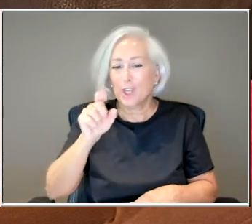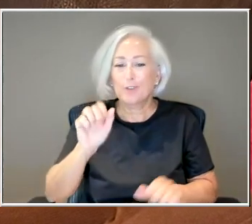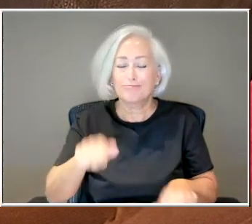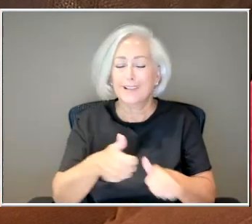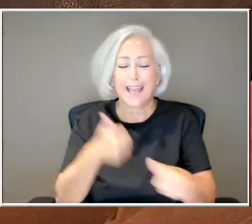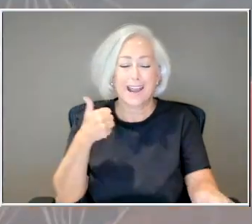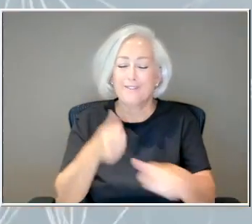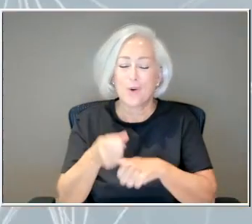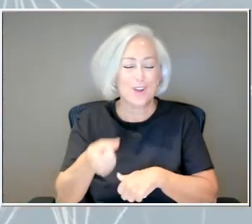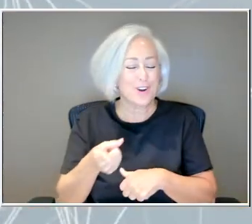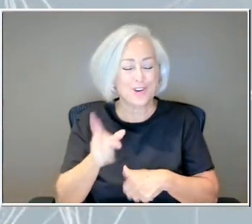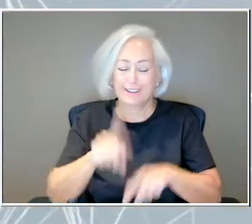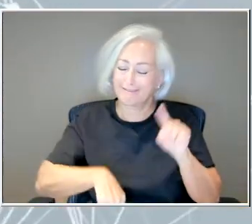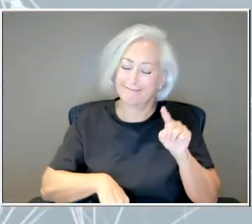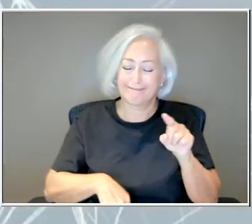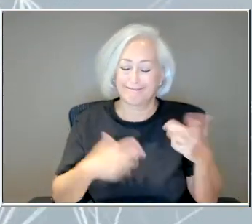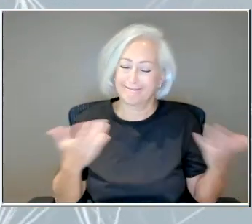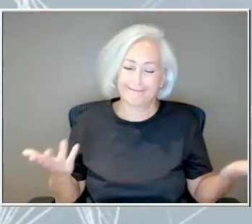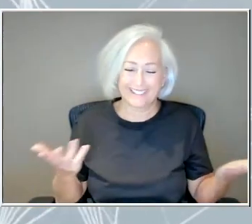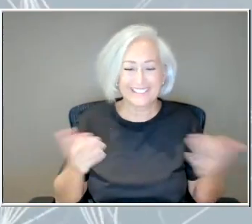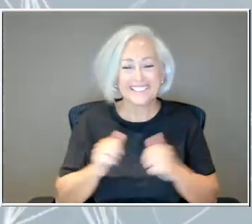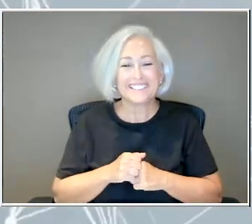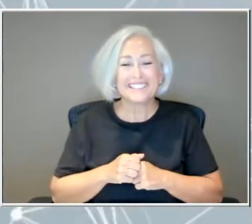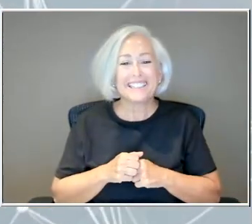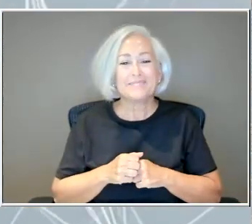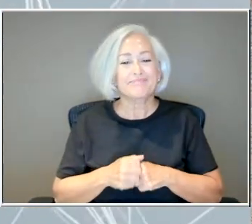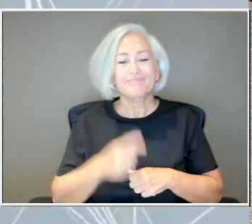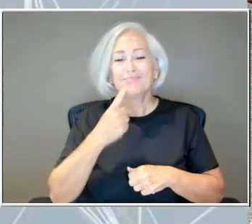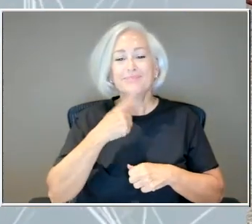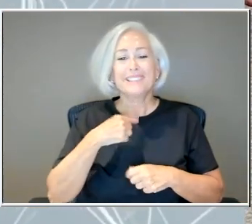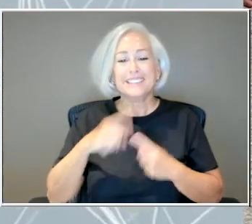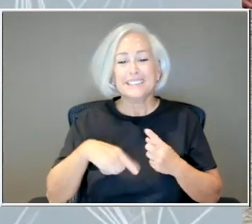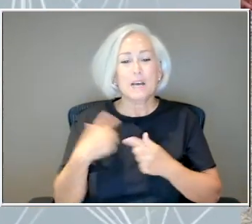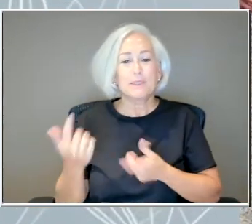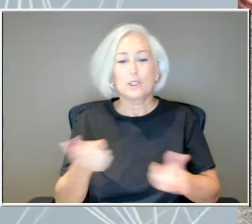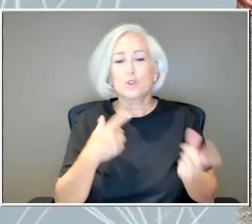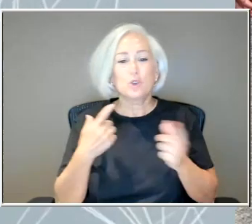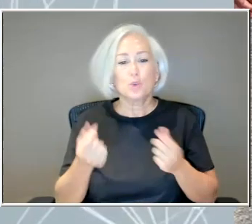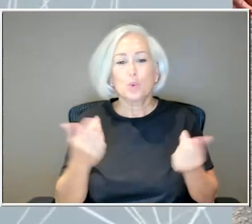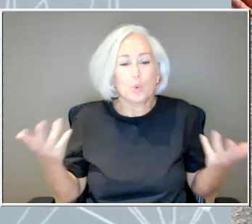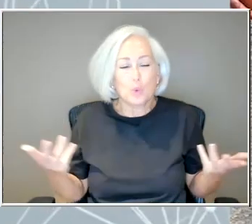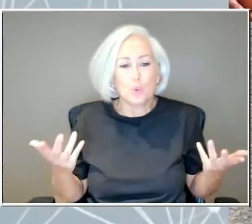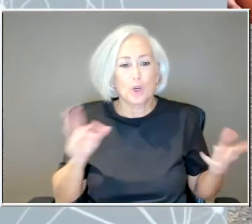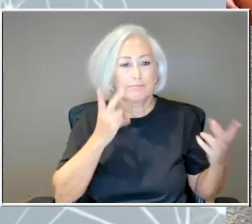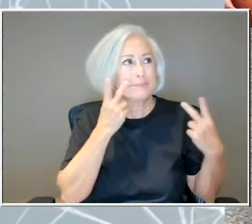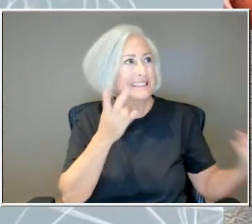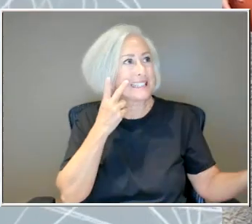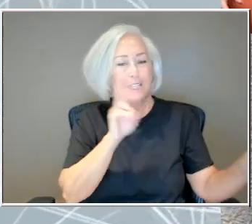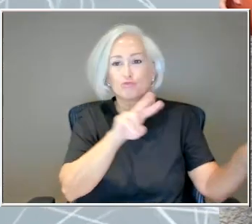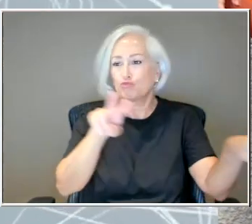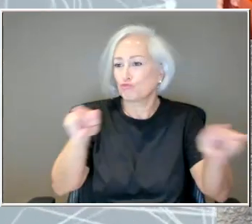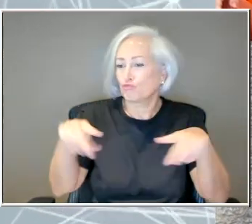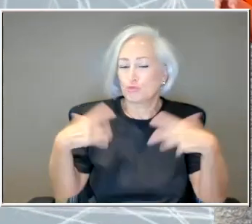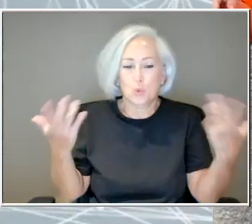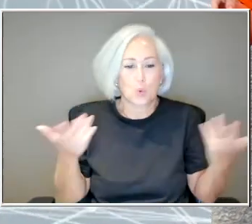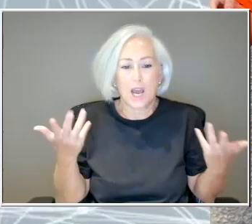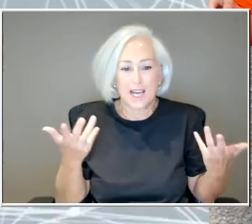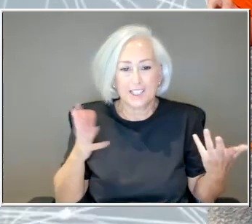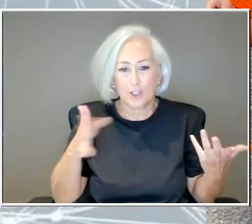not going to happen. So tell me about some things you did. Did you take them anywhere? What did you guys do up there, Justin? What was one of your favorite